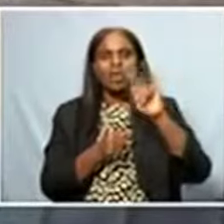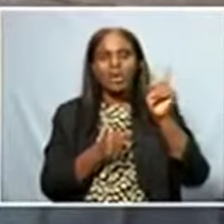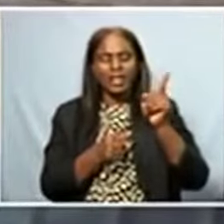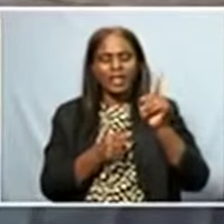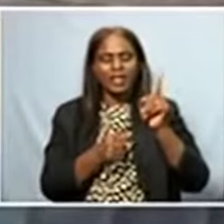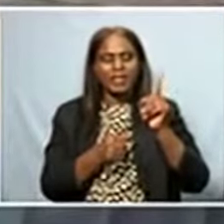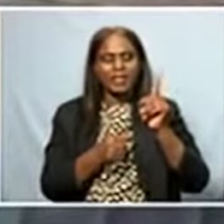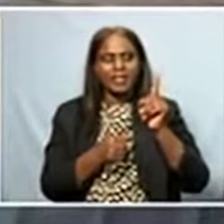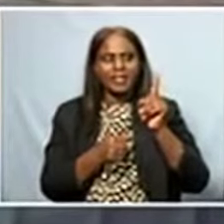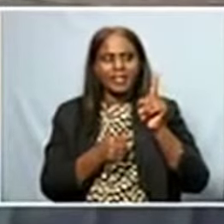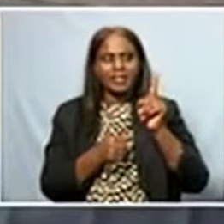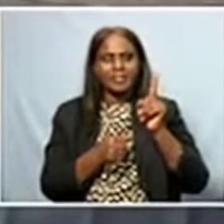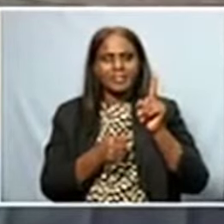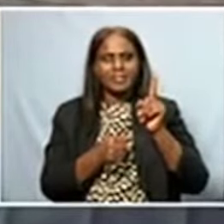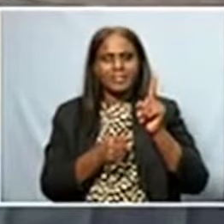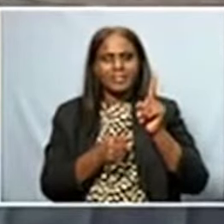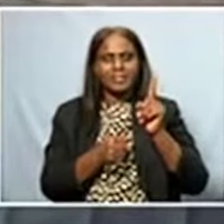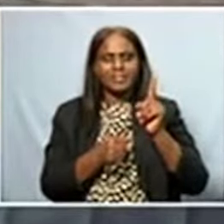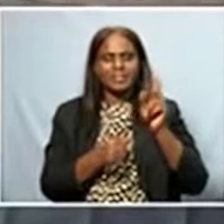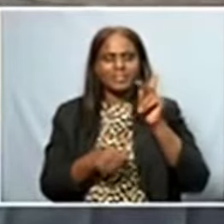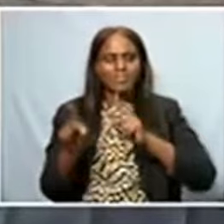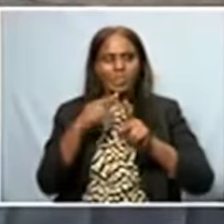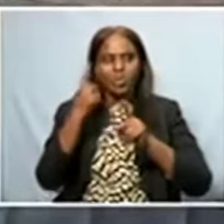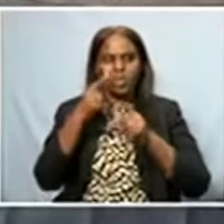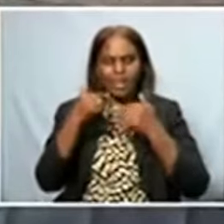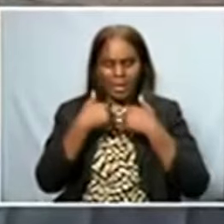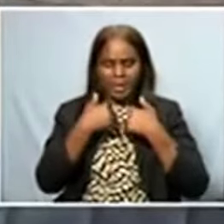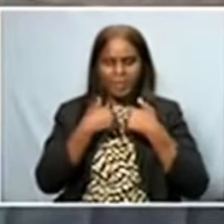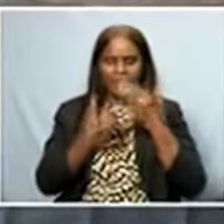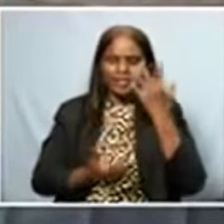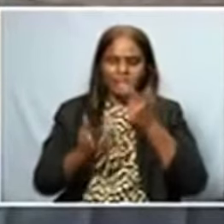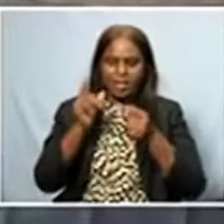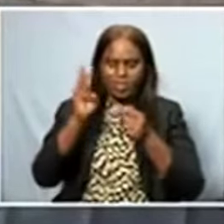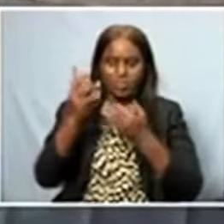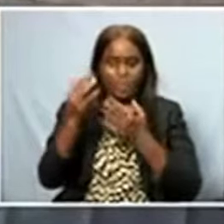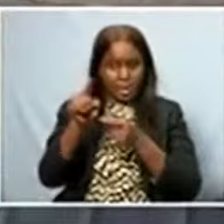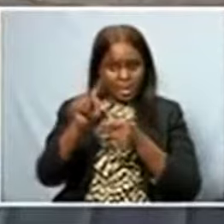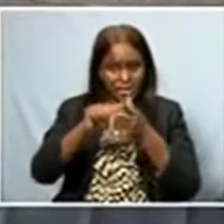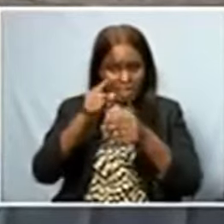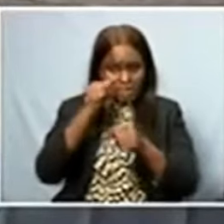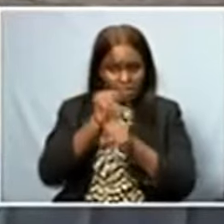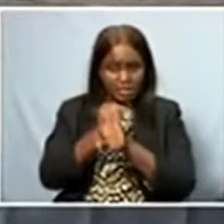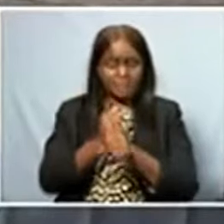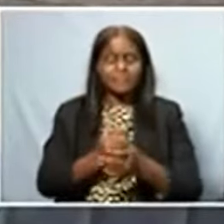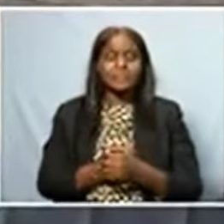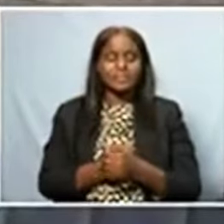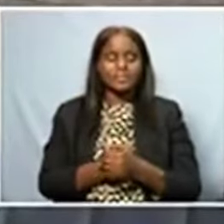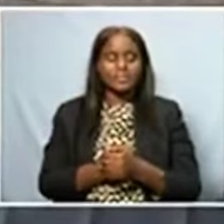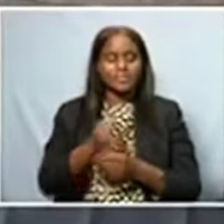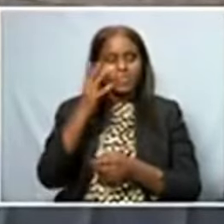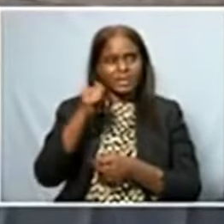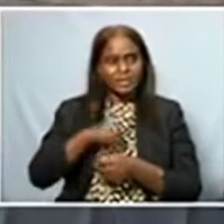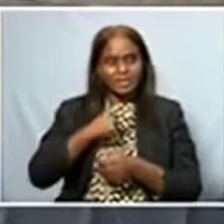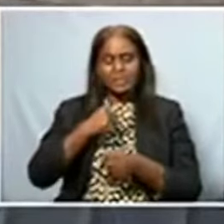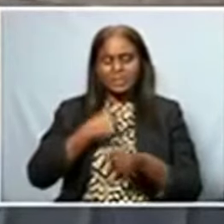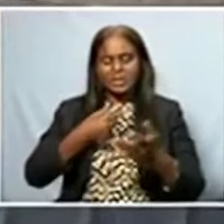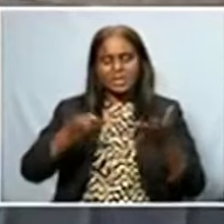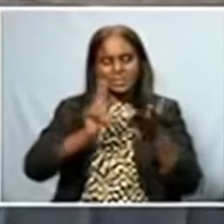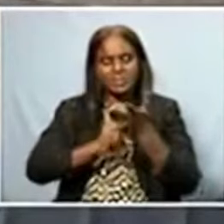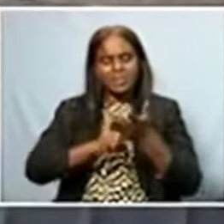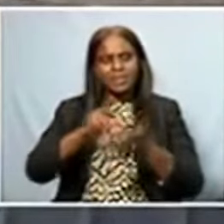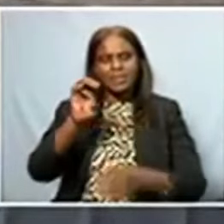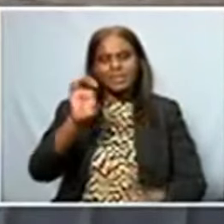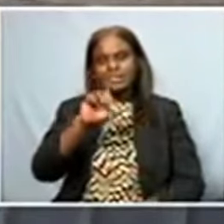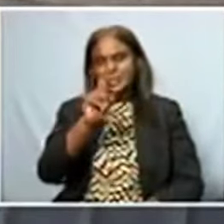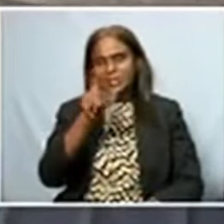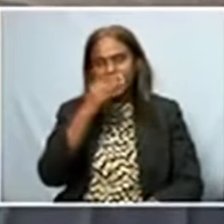mandate, the people who are and fire, Mr. Speaker, will be waiting next year. That's why I was emphasizing that the electoral